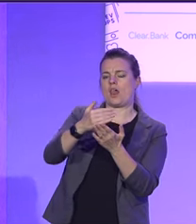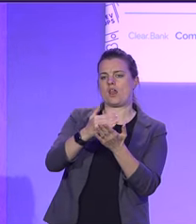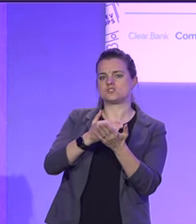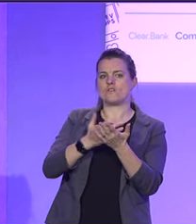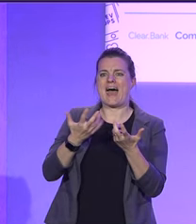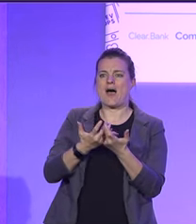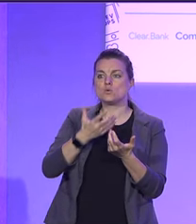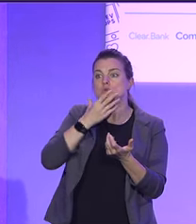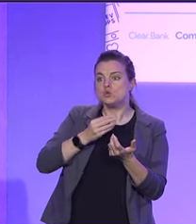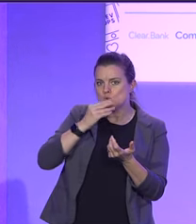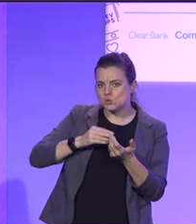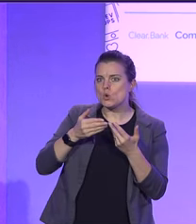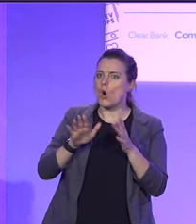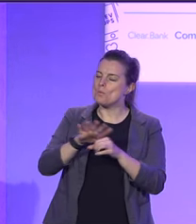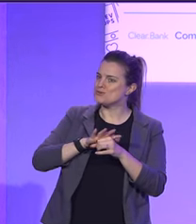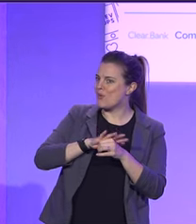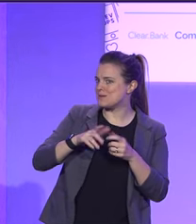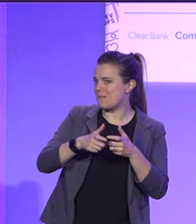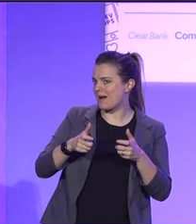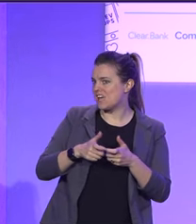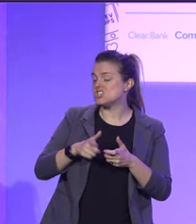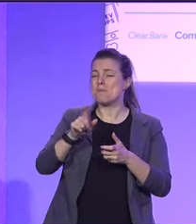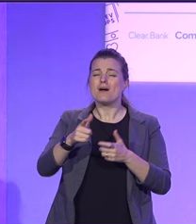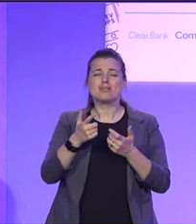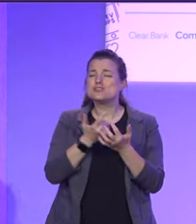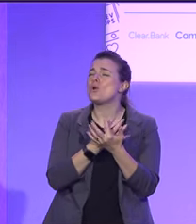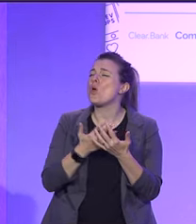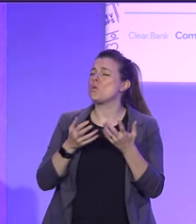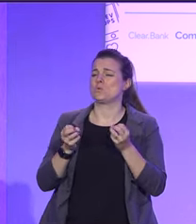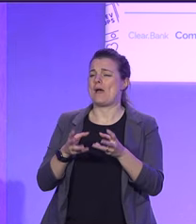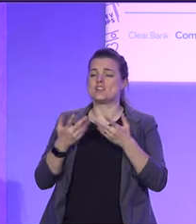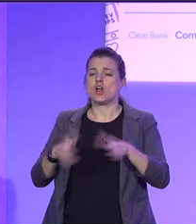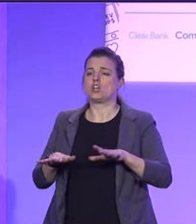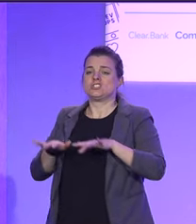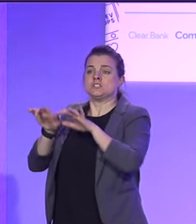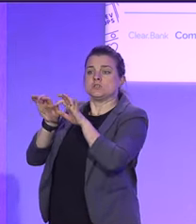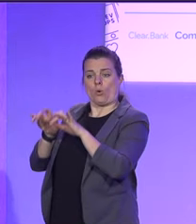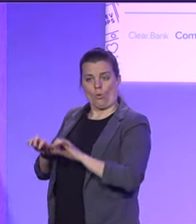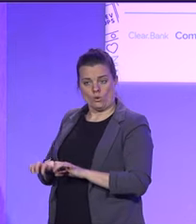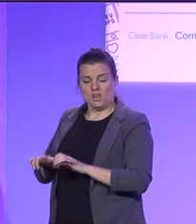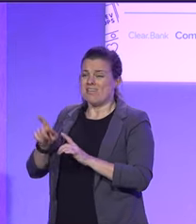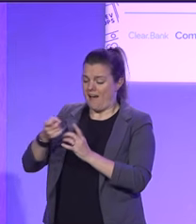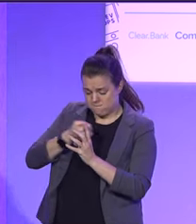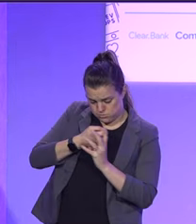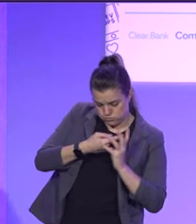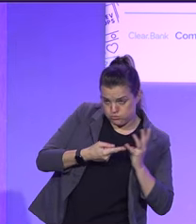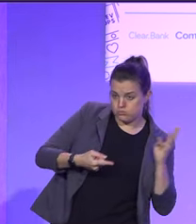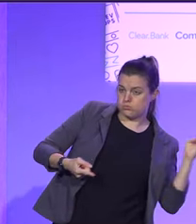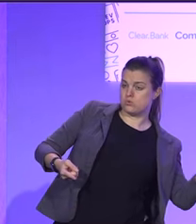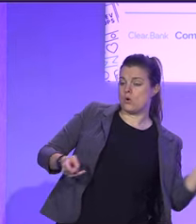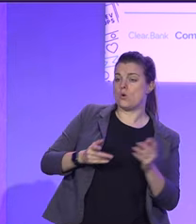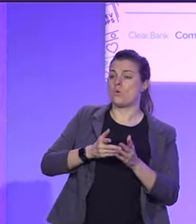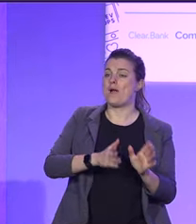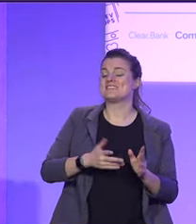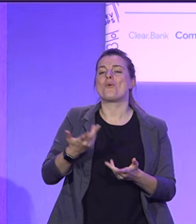But know that there are loads of ways to get involved and loads of ways to build other skills. So you may love coding, but you think, you know